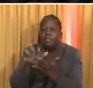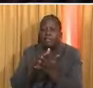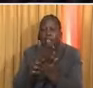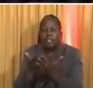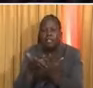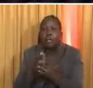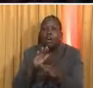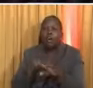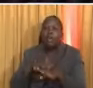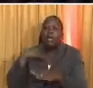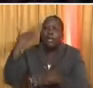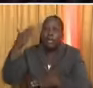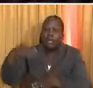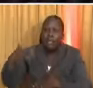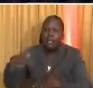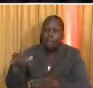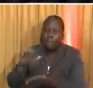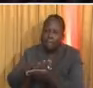case-to-case basis.